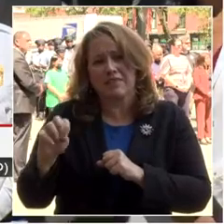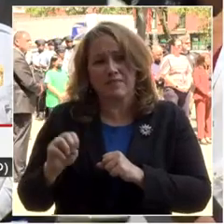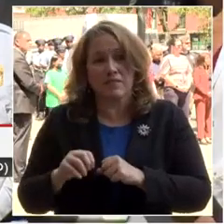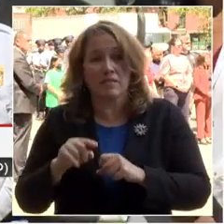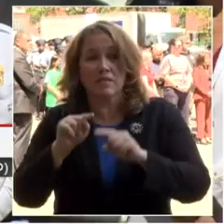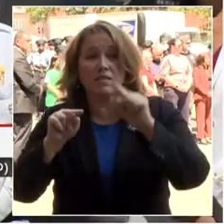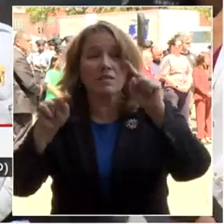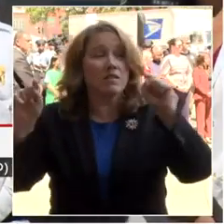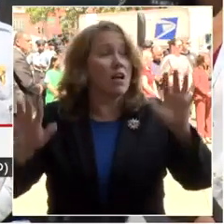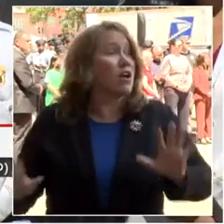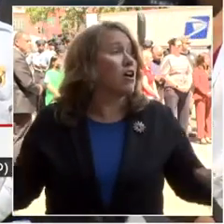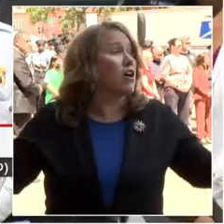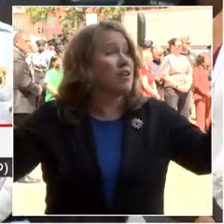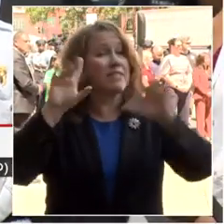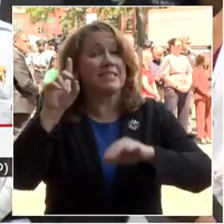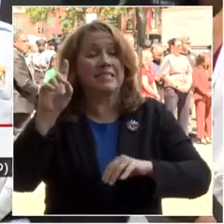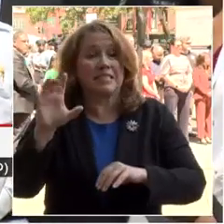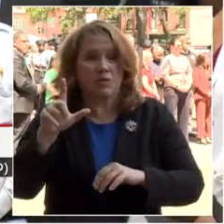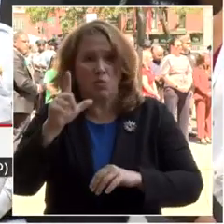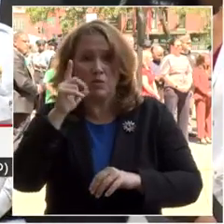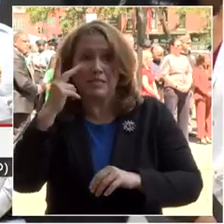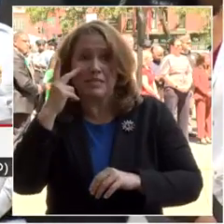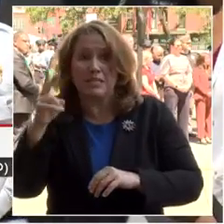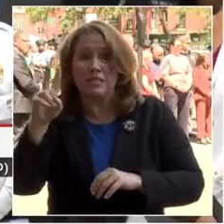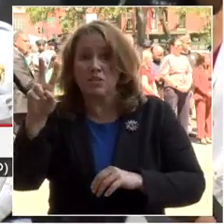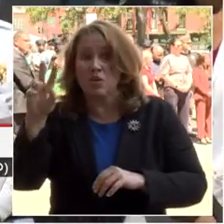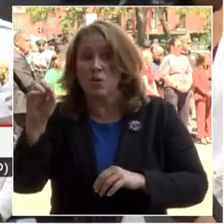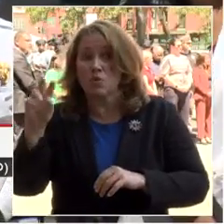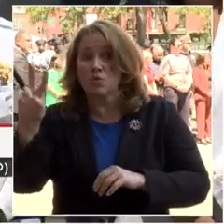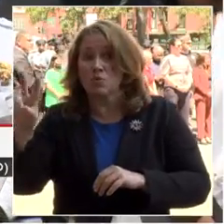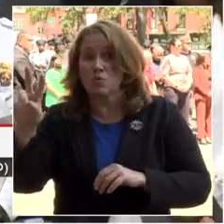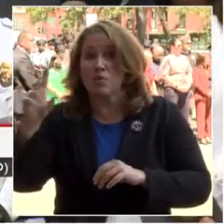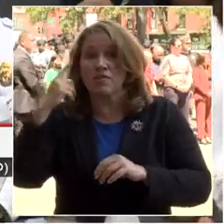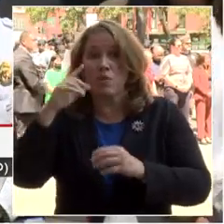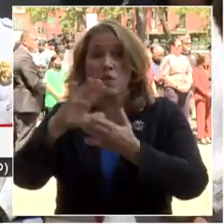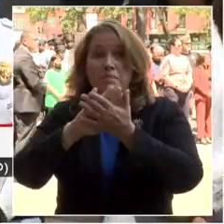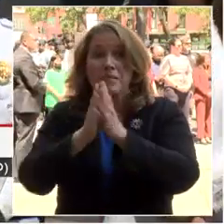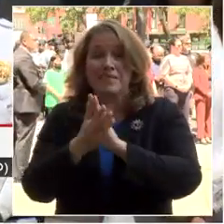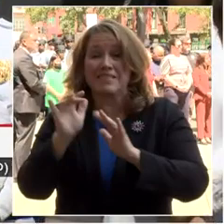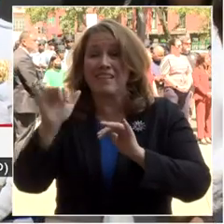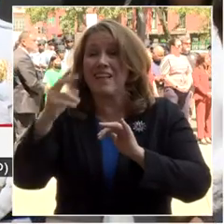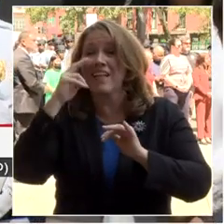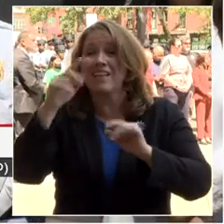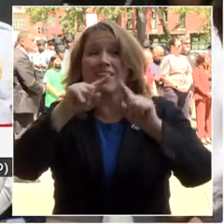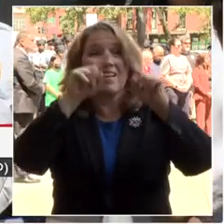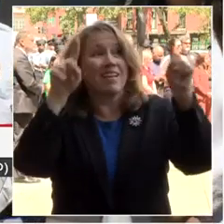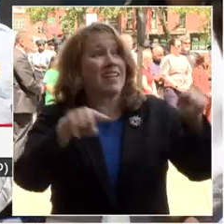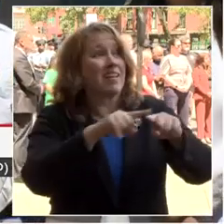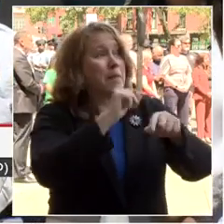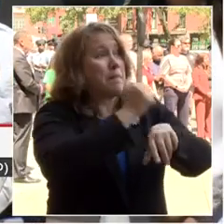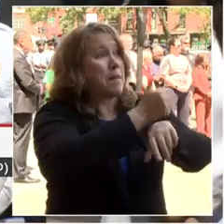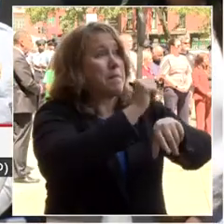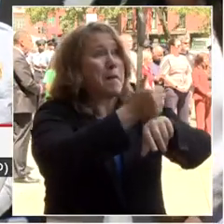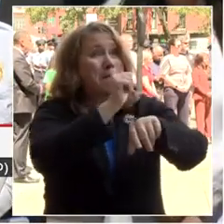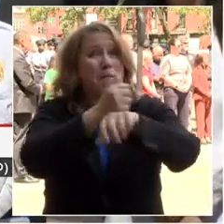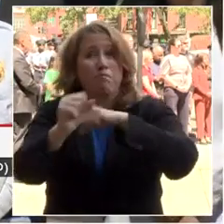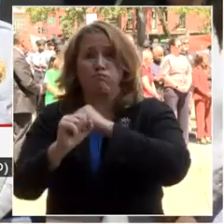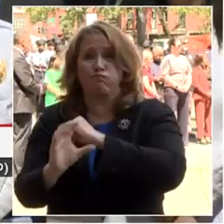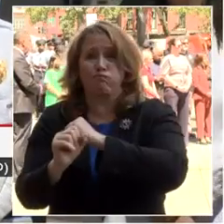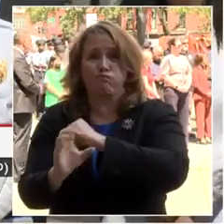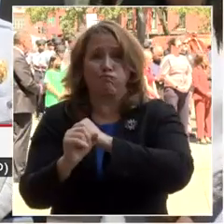a 202 for Peace campaign, which is a citywide campaign that involves multi-agency coordination